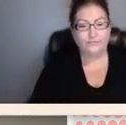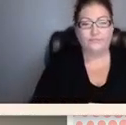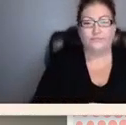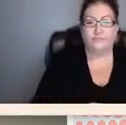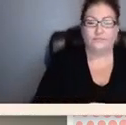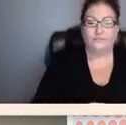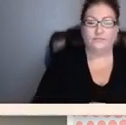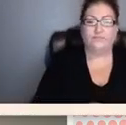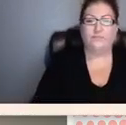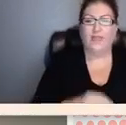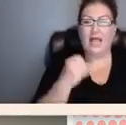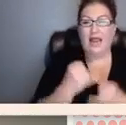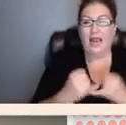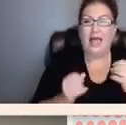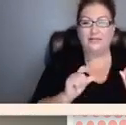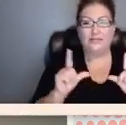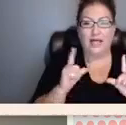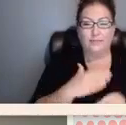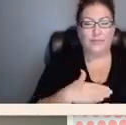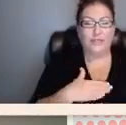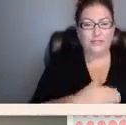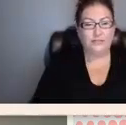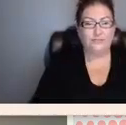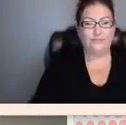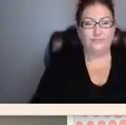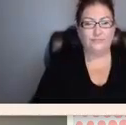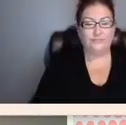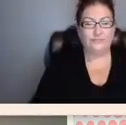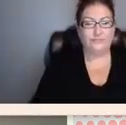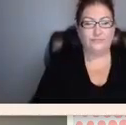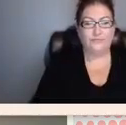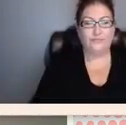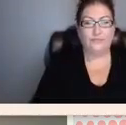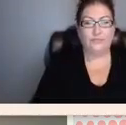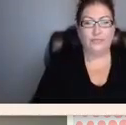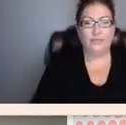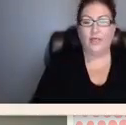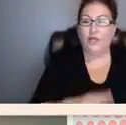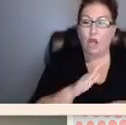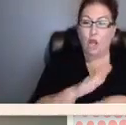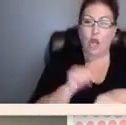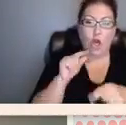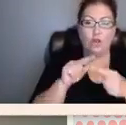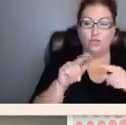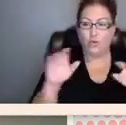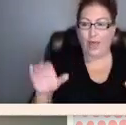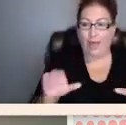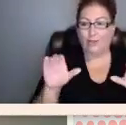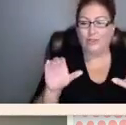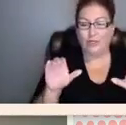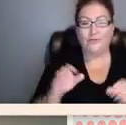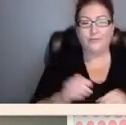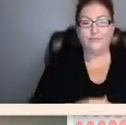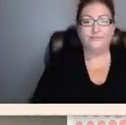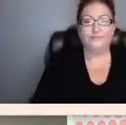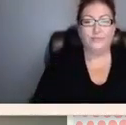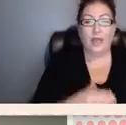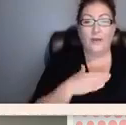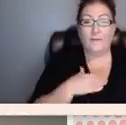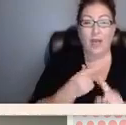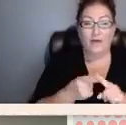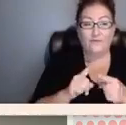Last slide, please, Nick. This is the call to action. My friend and